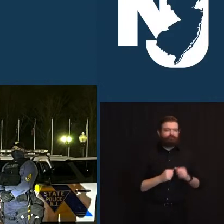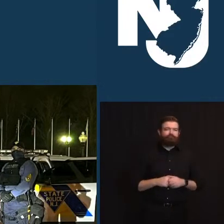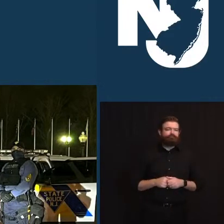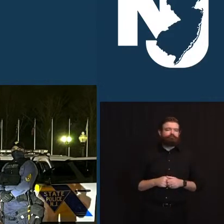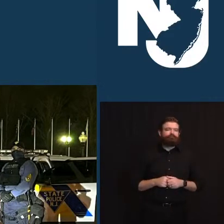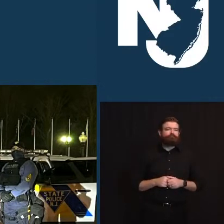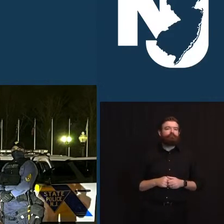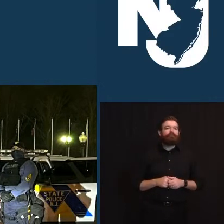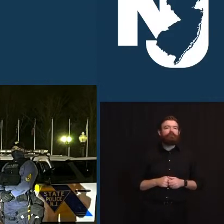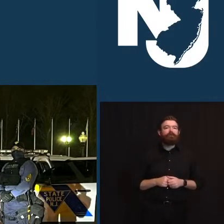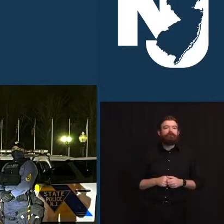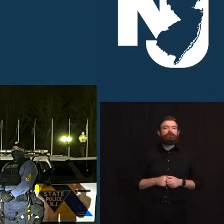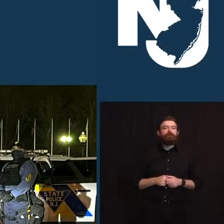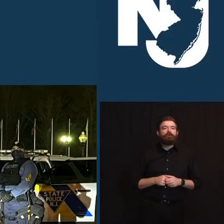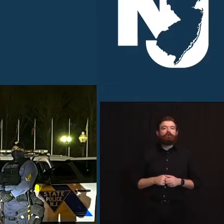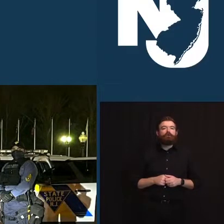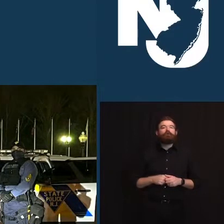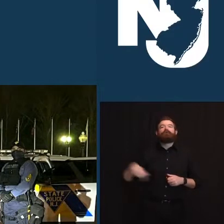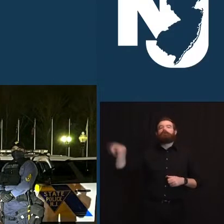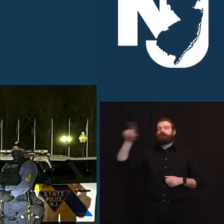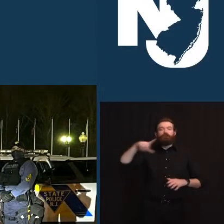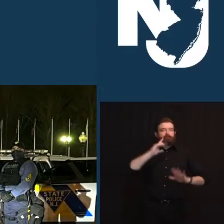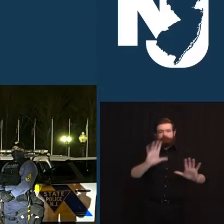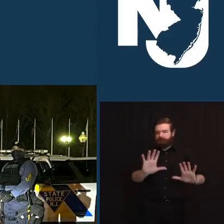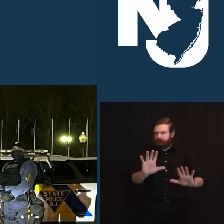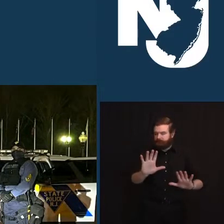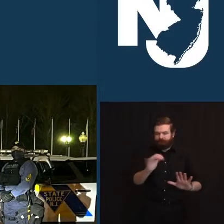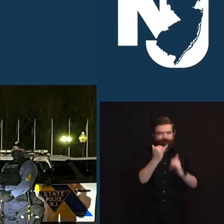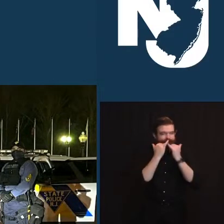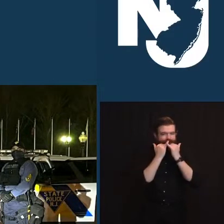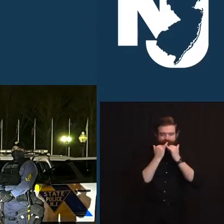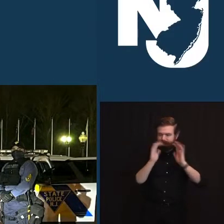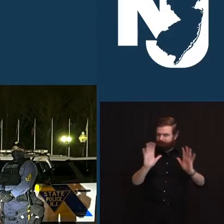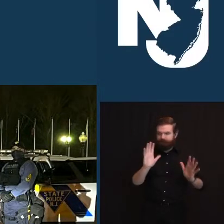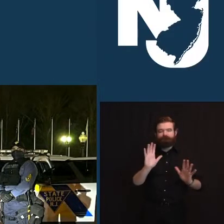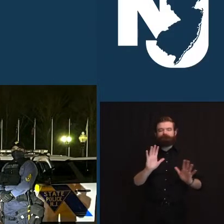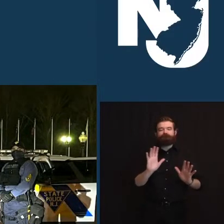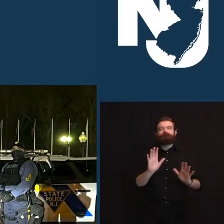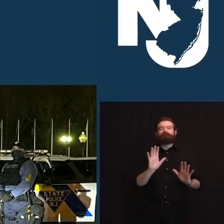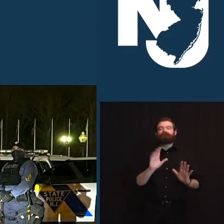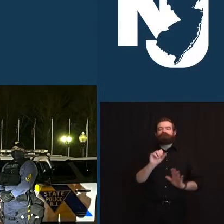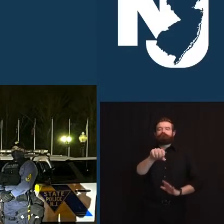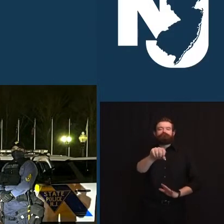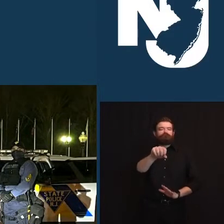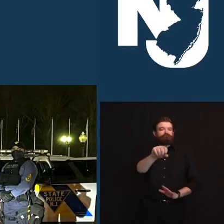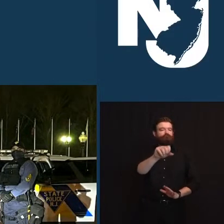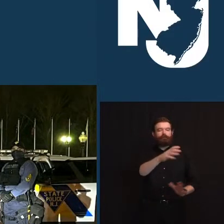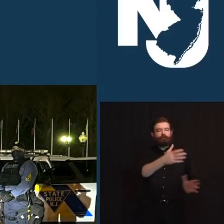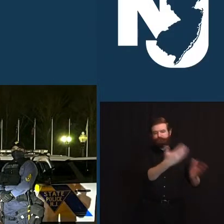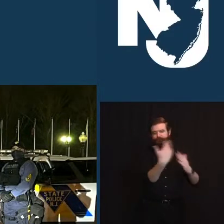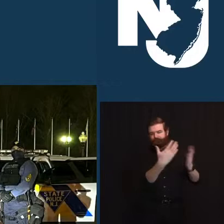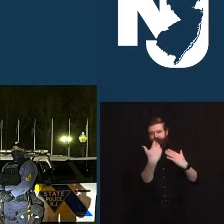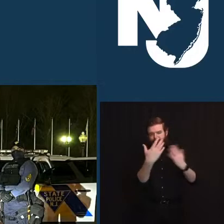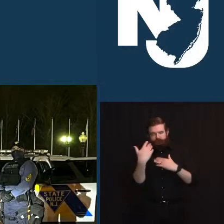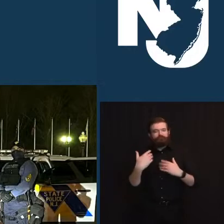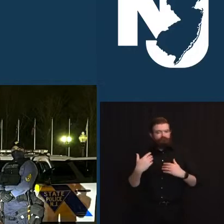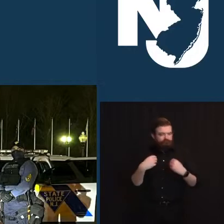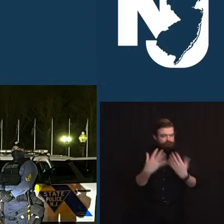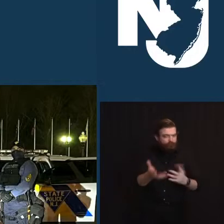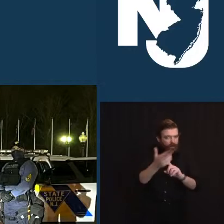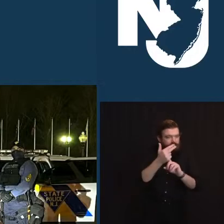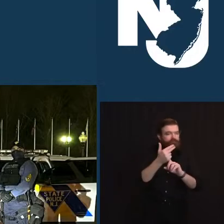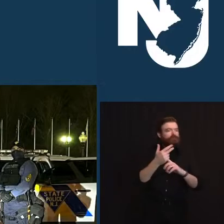Guard throughout their duties in Washington, and will continue to do so. We made sure they always had a safe and warm place to